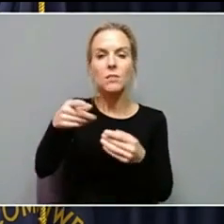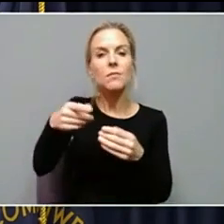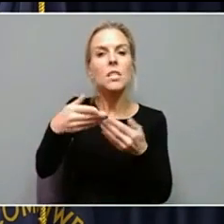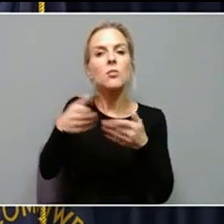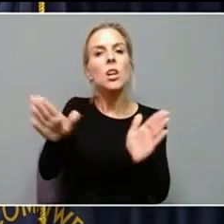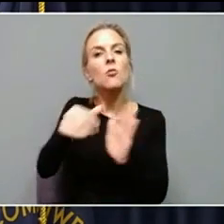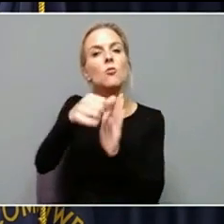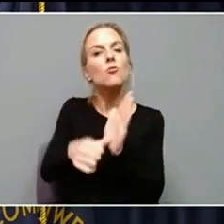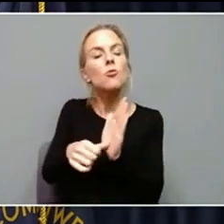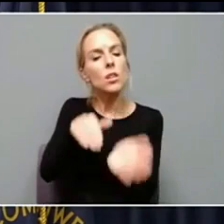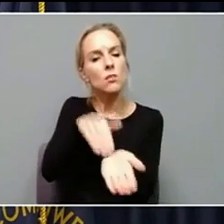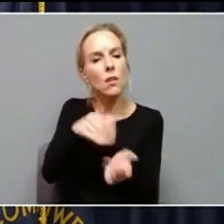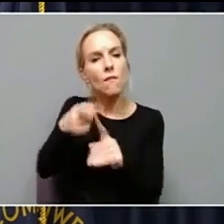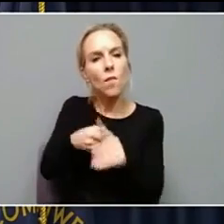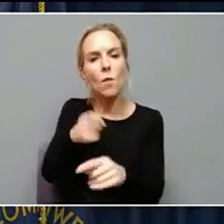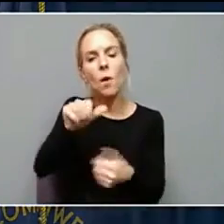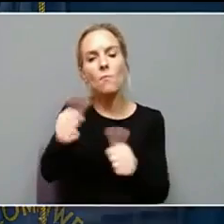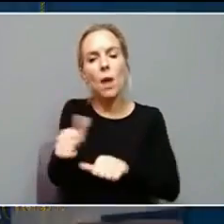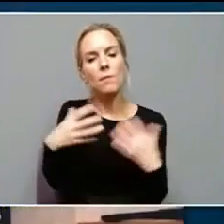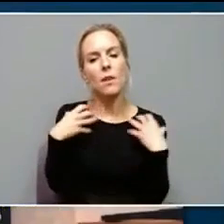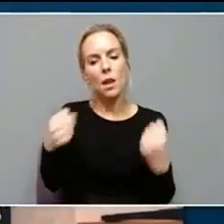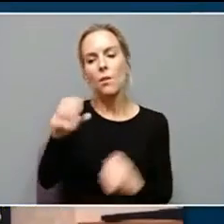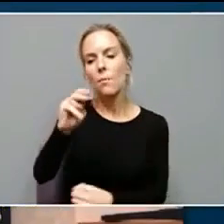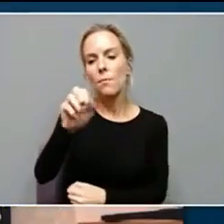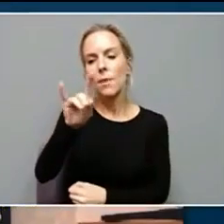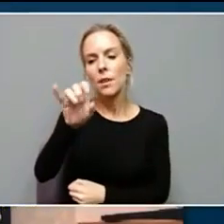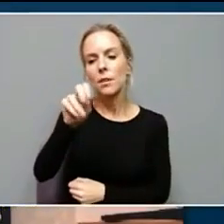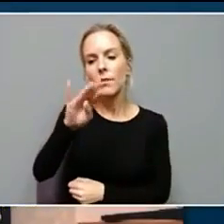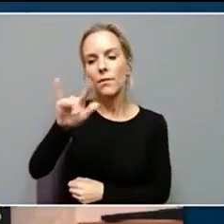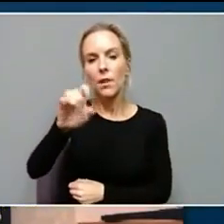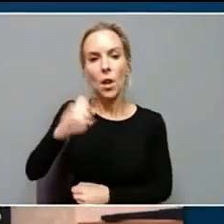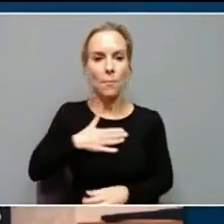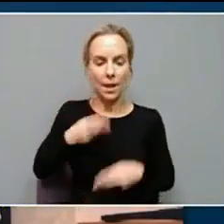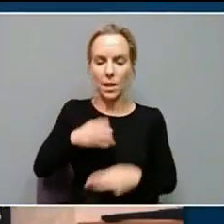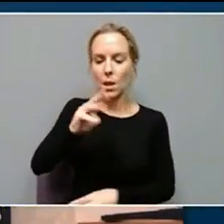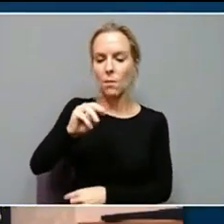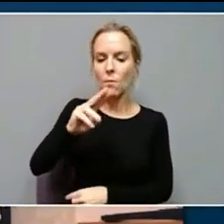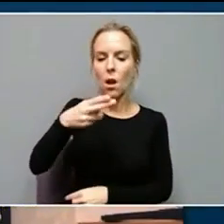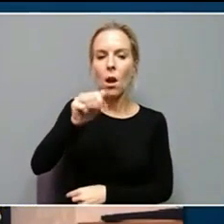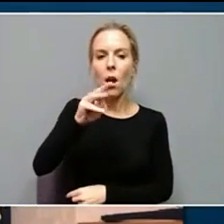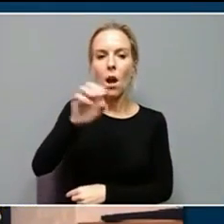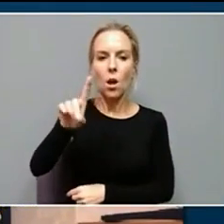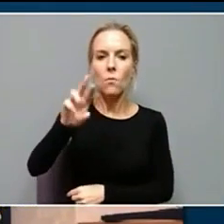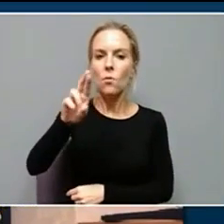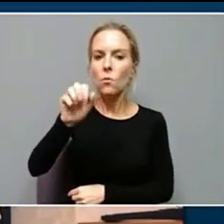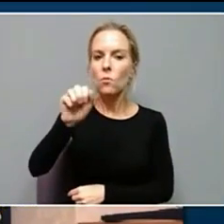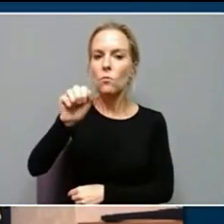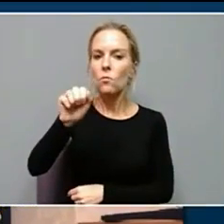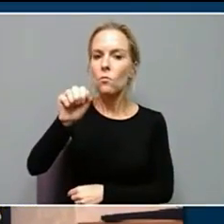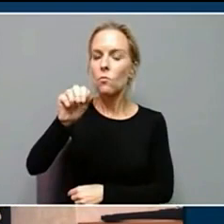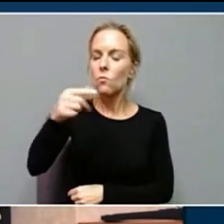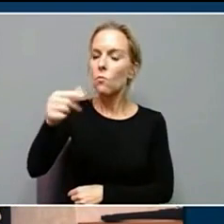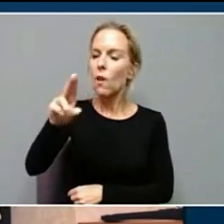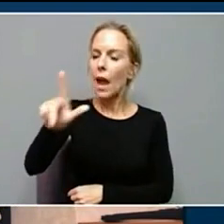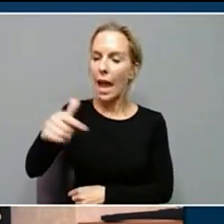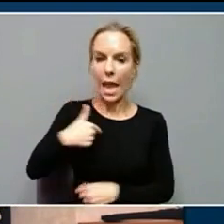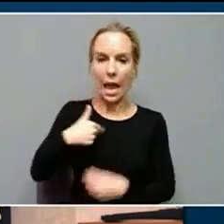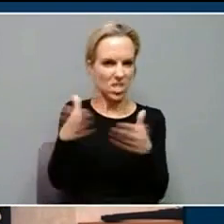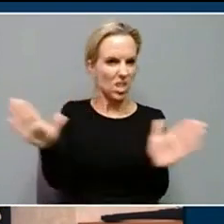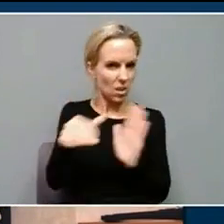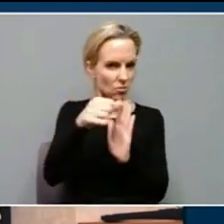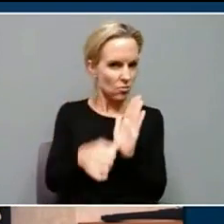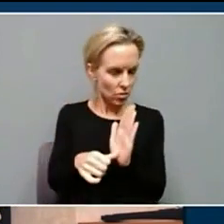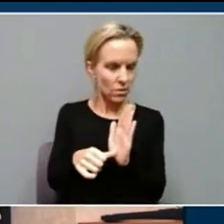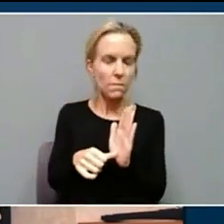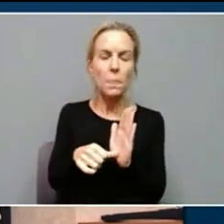Health Madisonville. My name is Mohan Rao. I have been a general surgeon in West Kentucky,